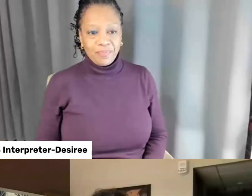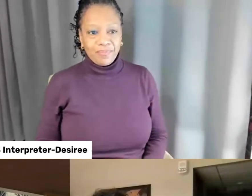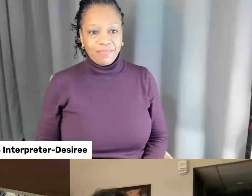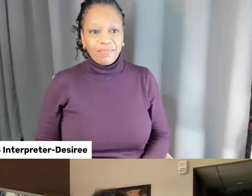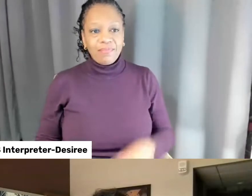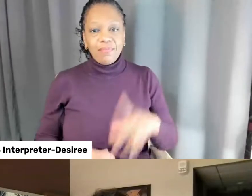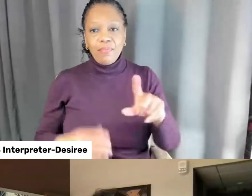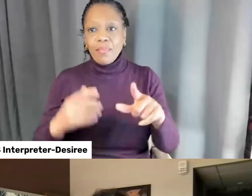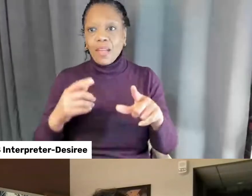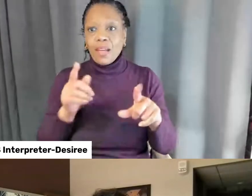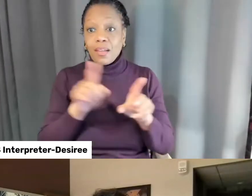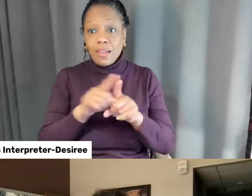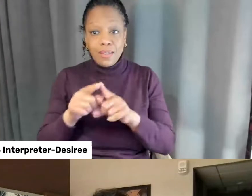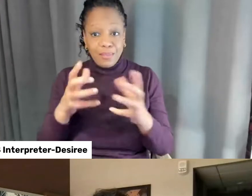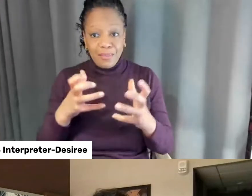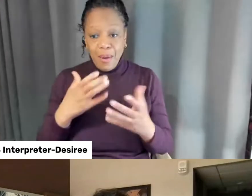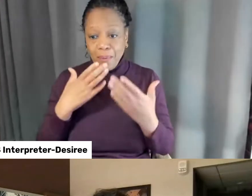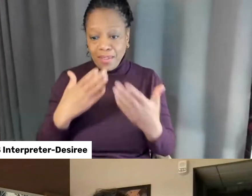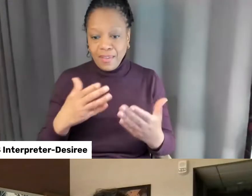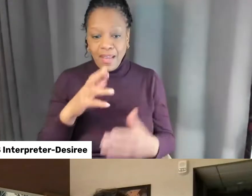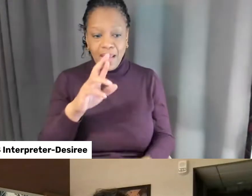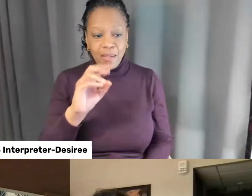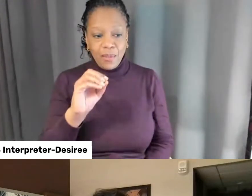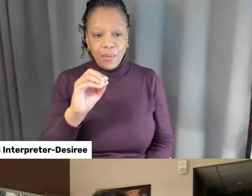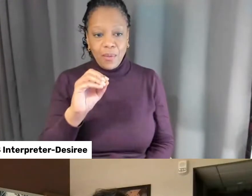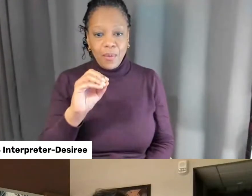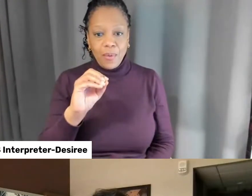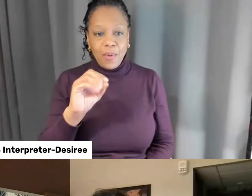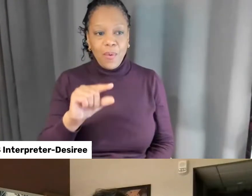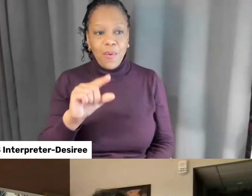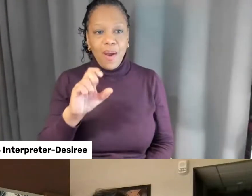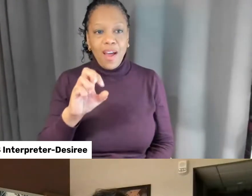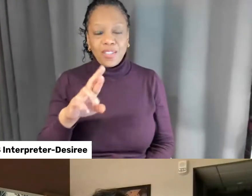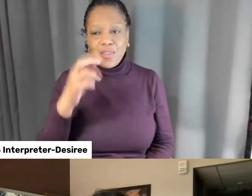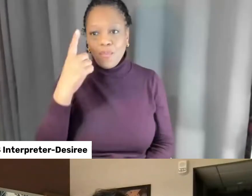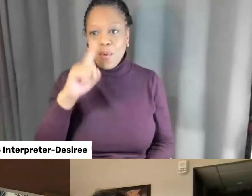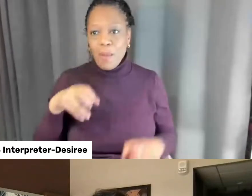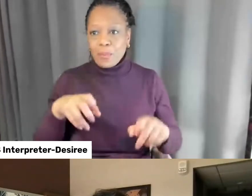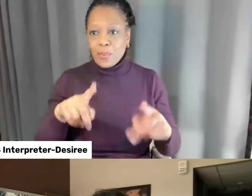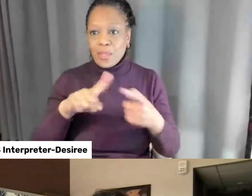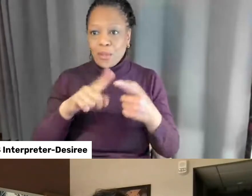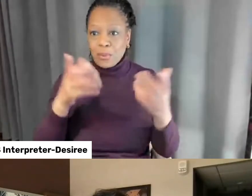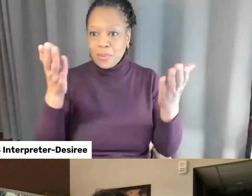And I want to thank Roger for the opportunity to talk with you guys today.